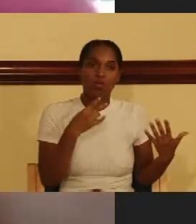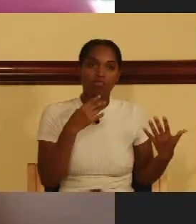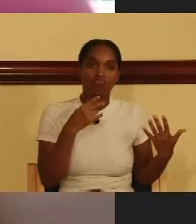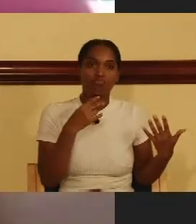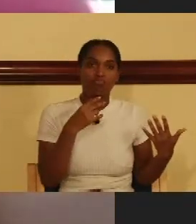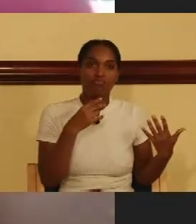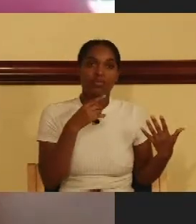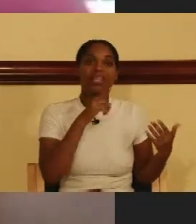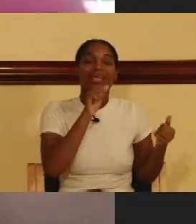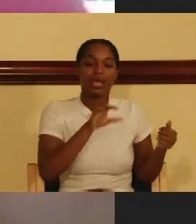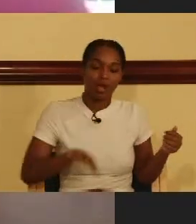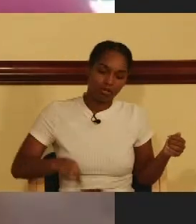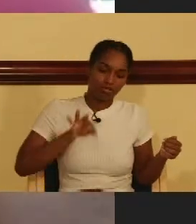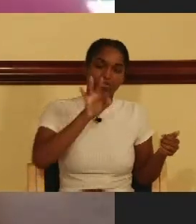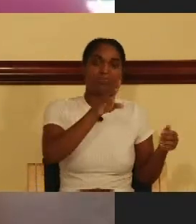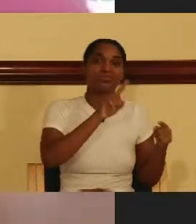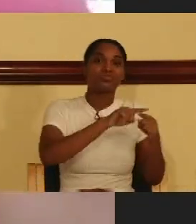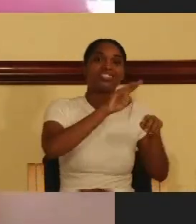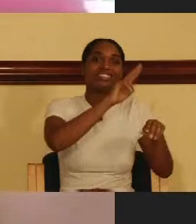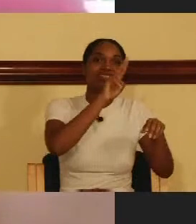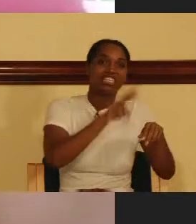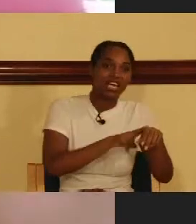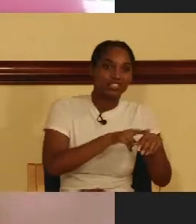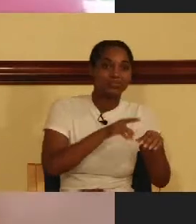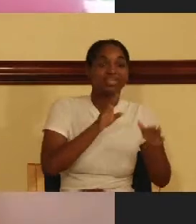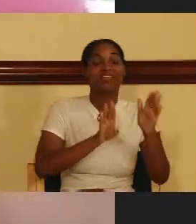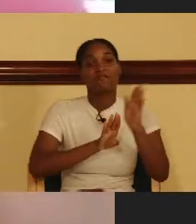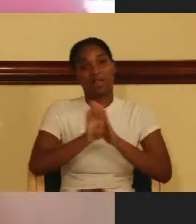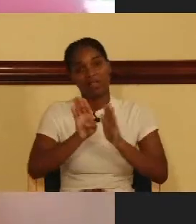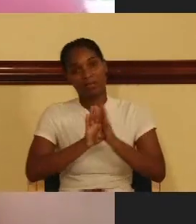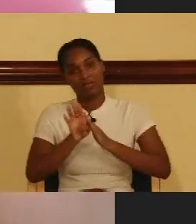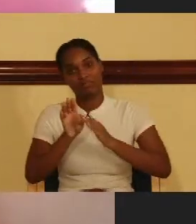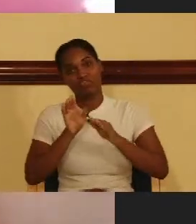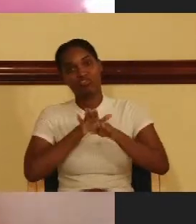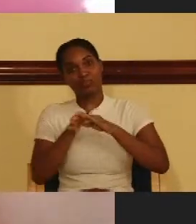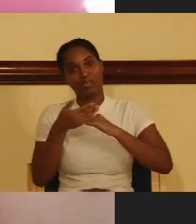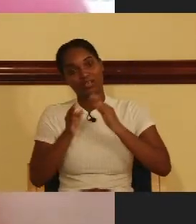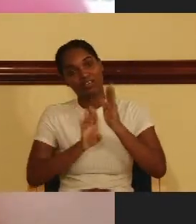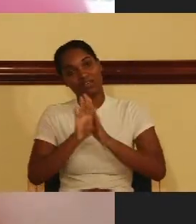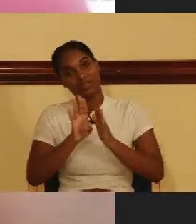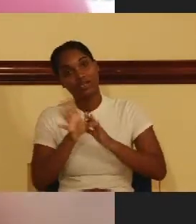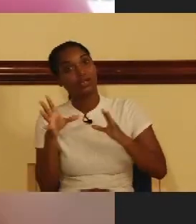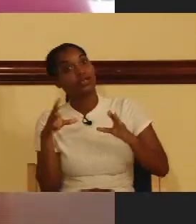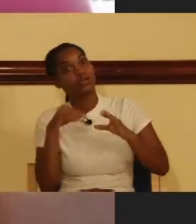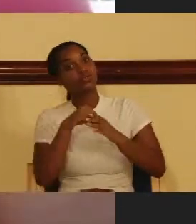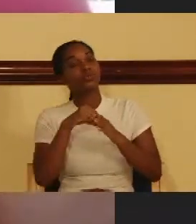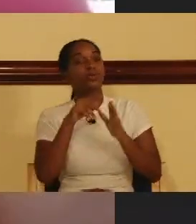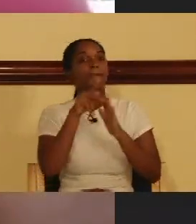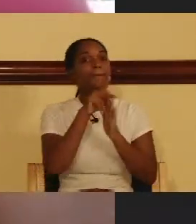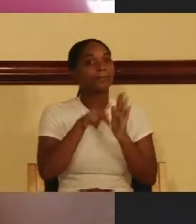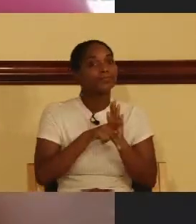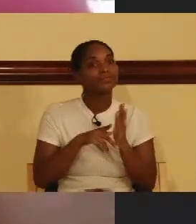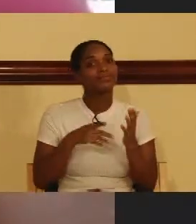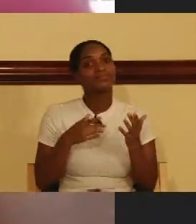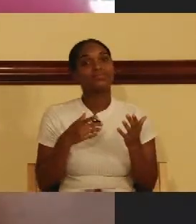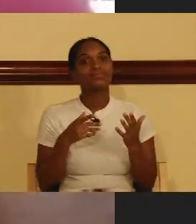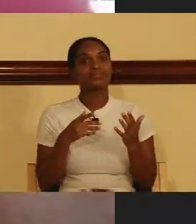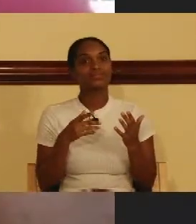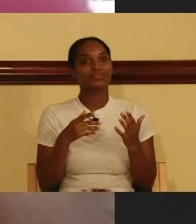can contribute to national development, inclusive of policies and